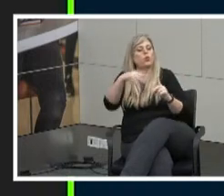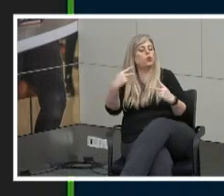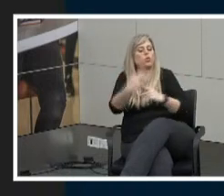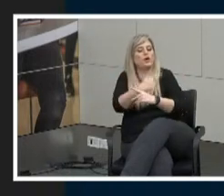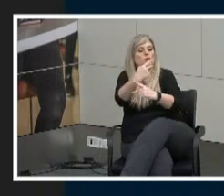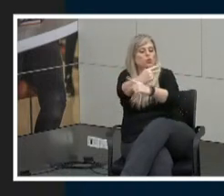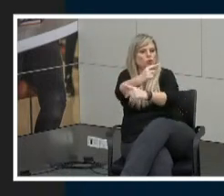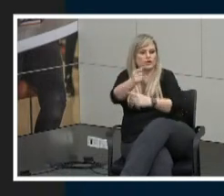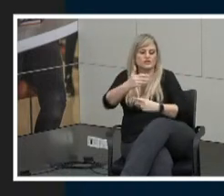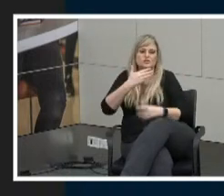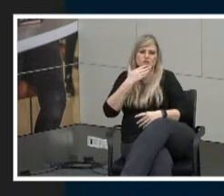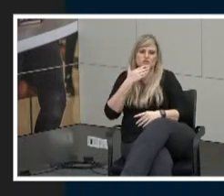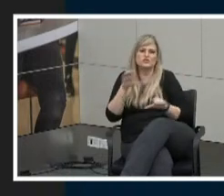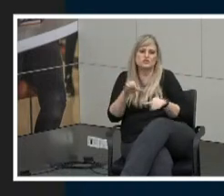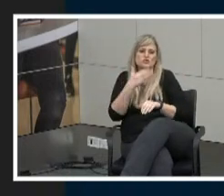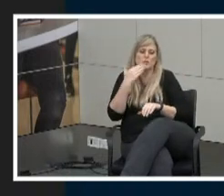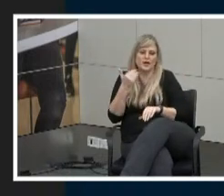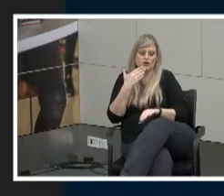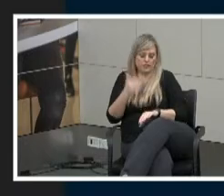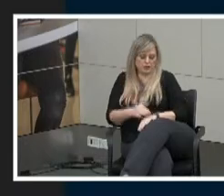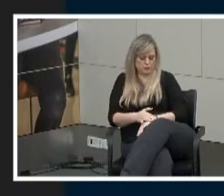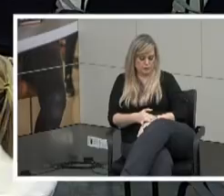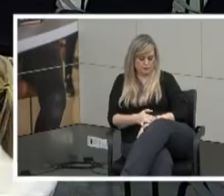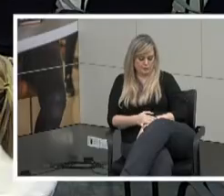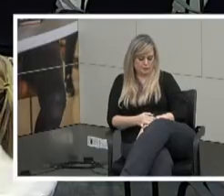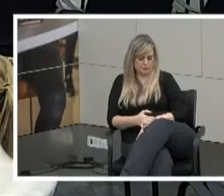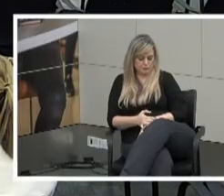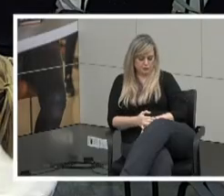thank you thank you